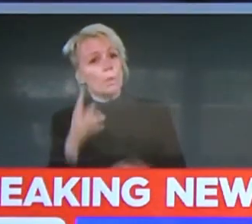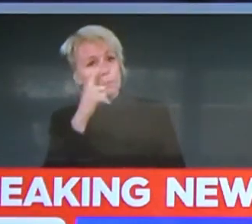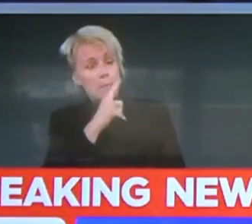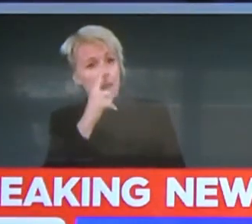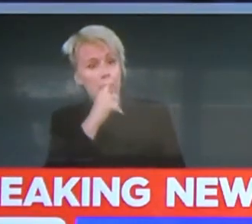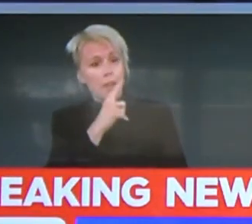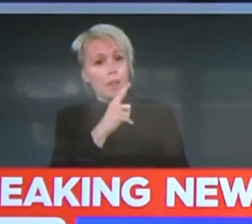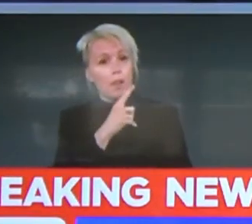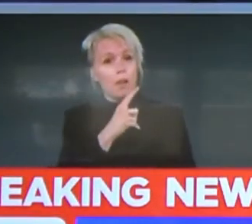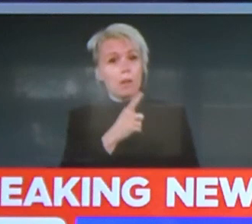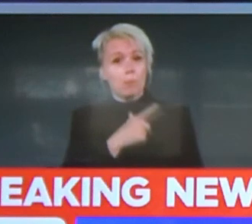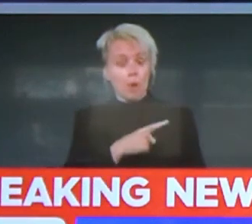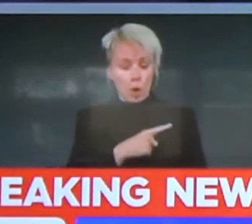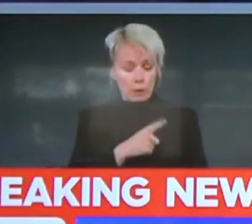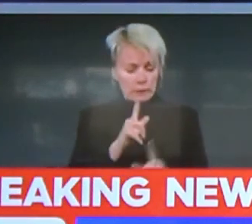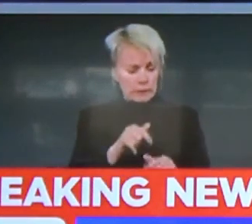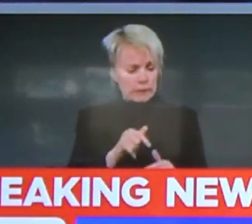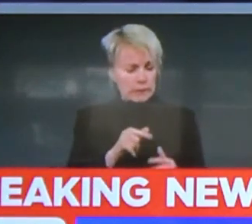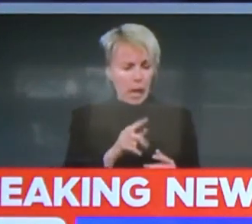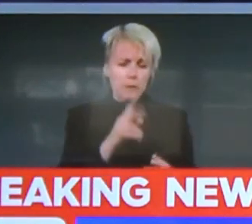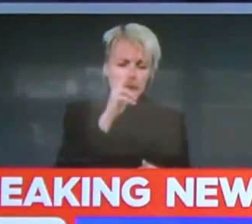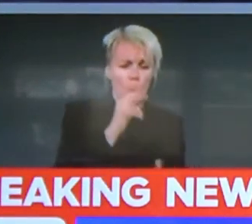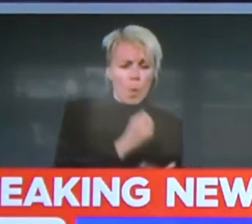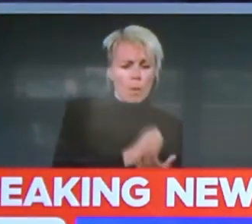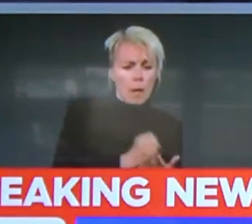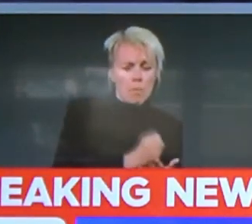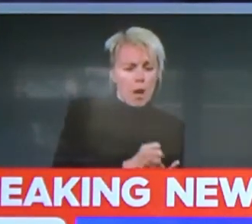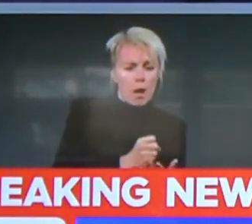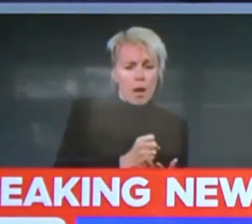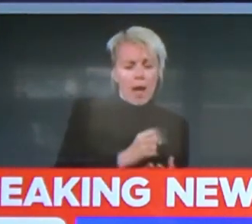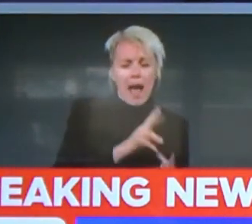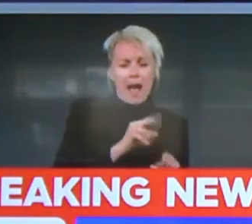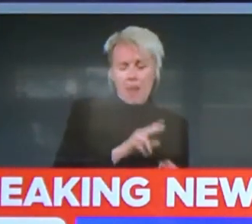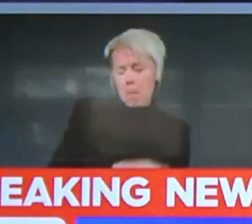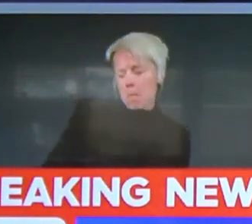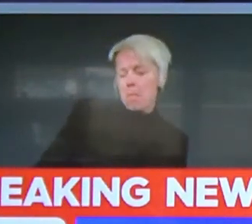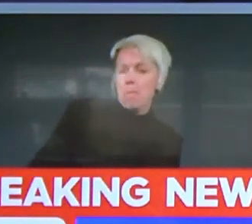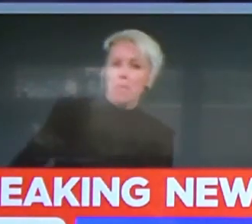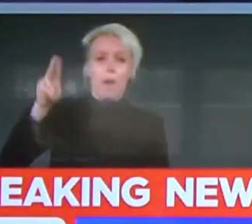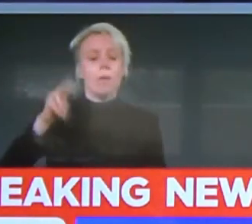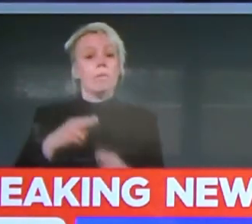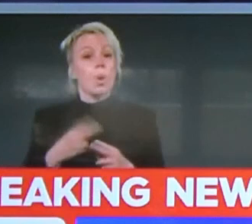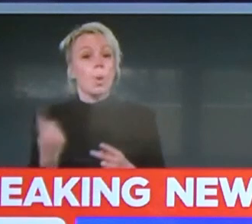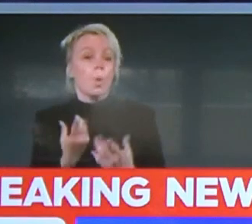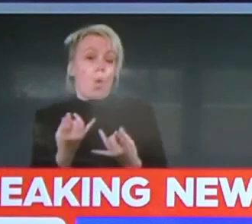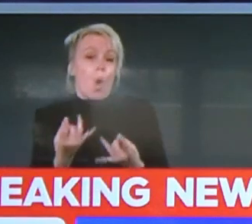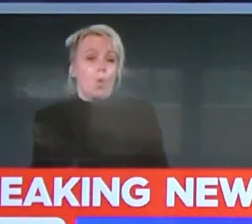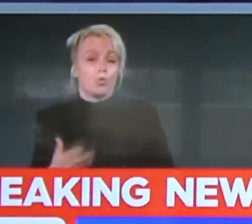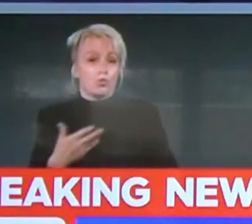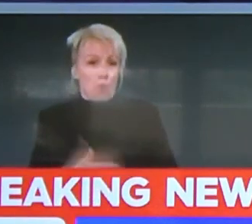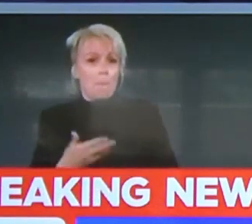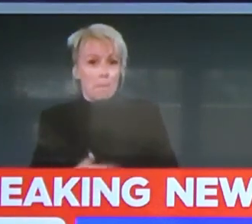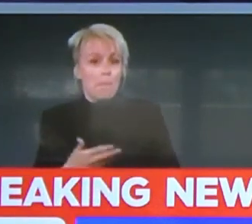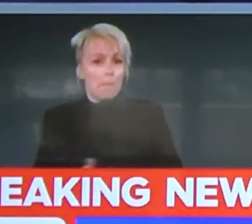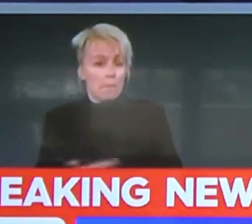to 150,000. all in the space of a matter of day. And tonight they're working to boost it